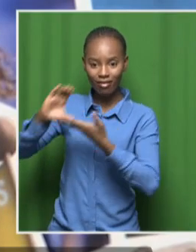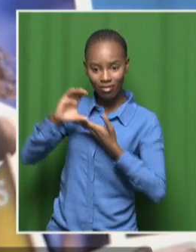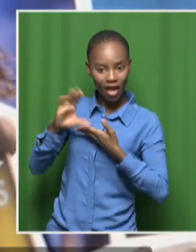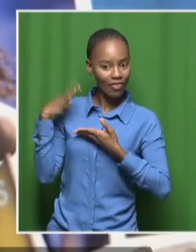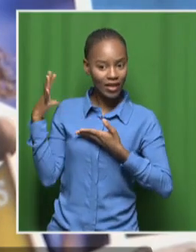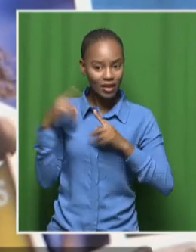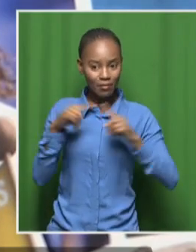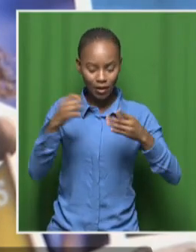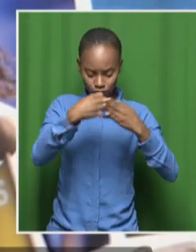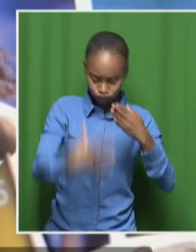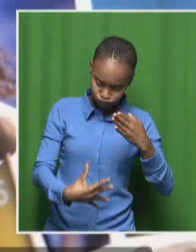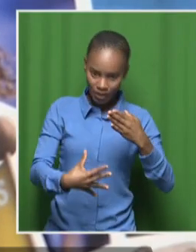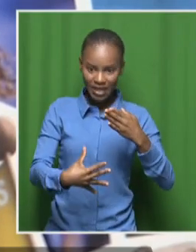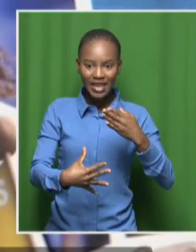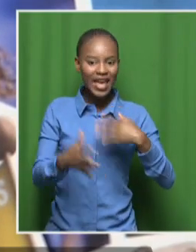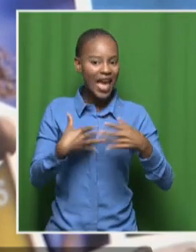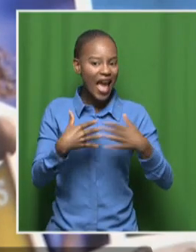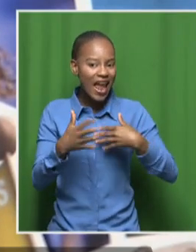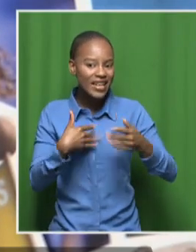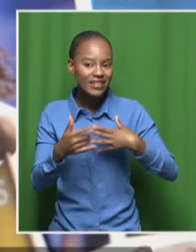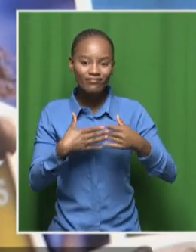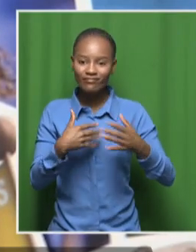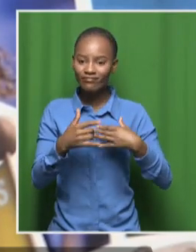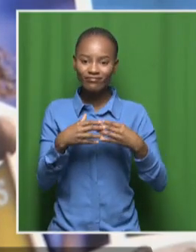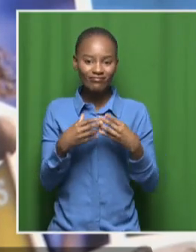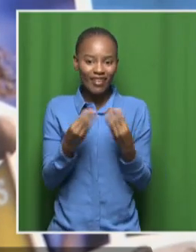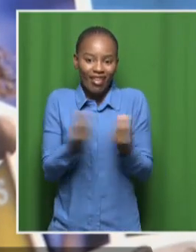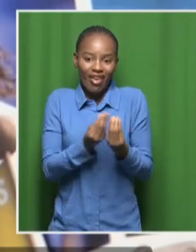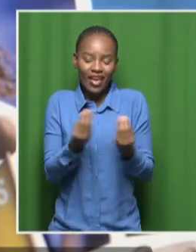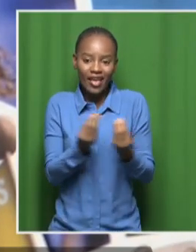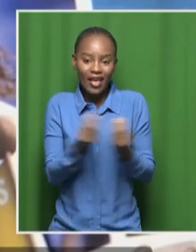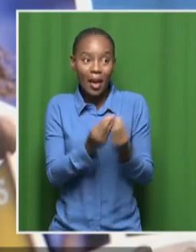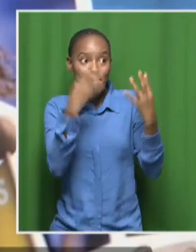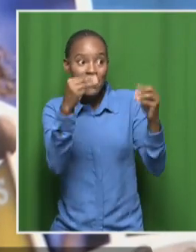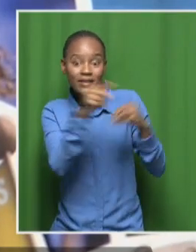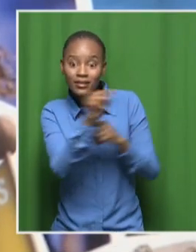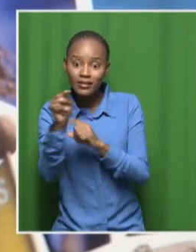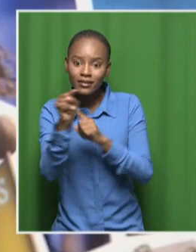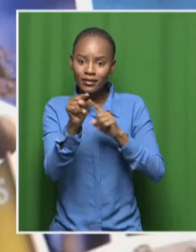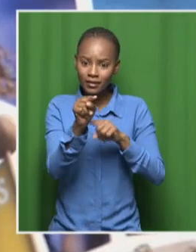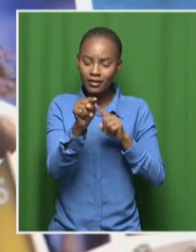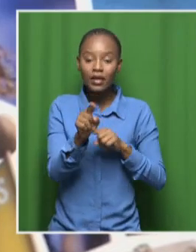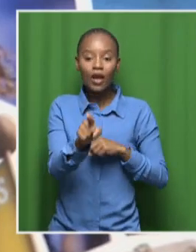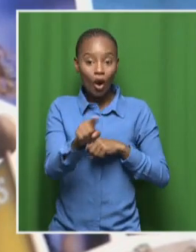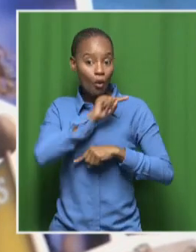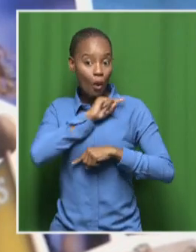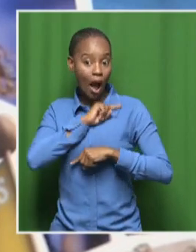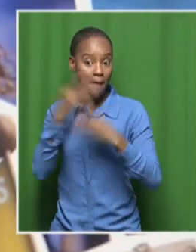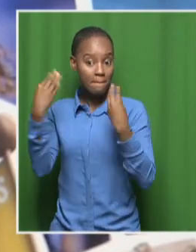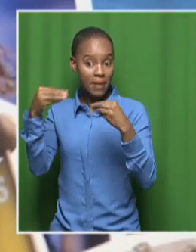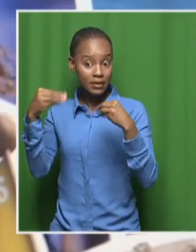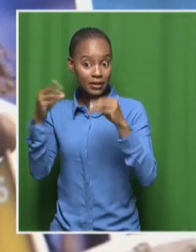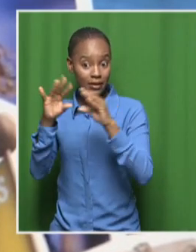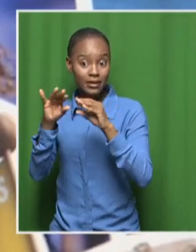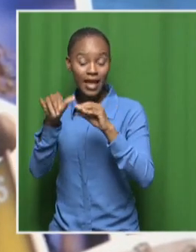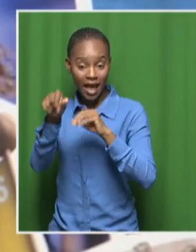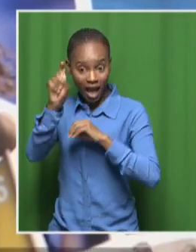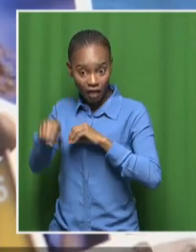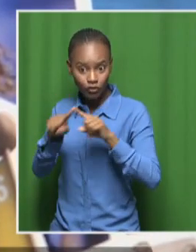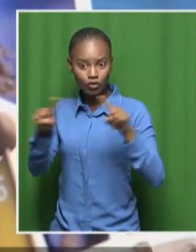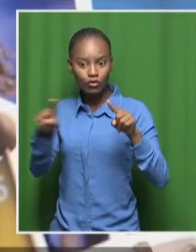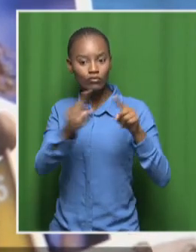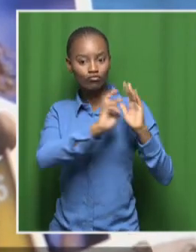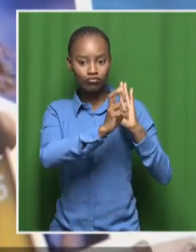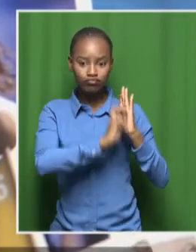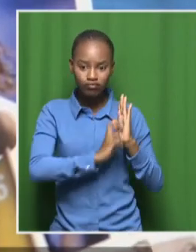with anything that they require. Obviously, they have processes that you must comply with and requirements, but the Solutions Hub really has funding